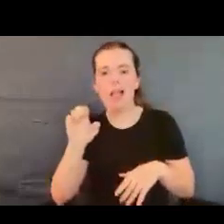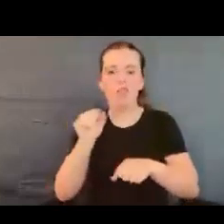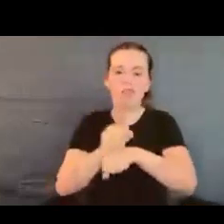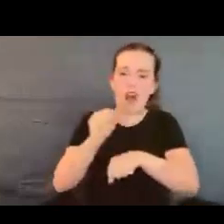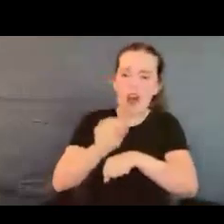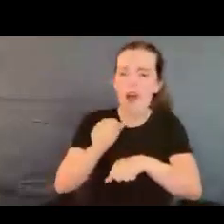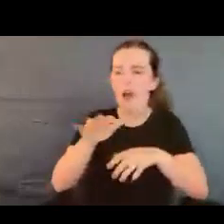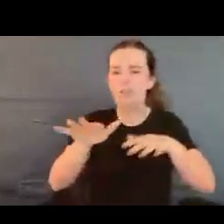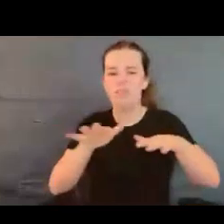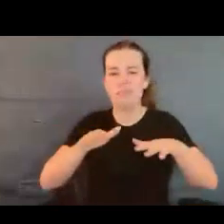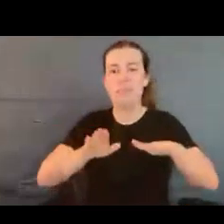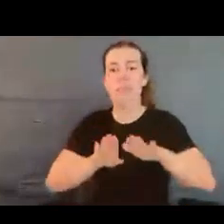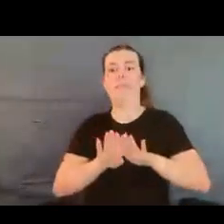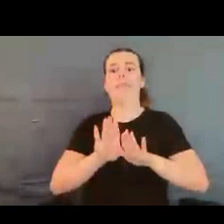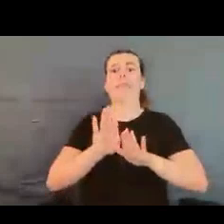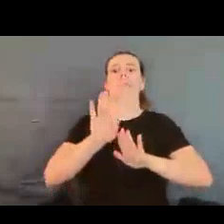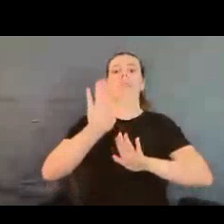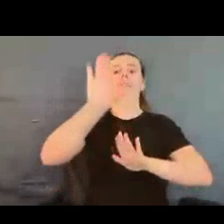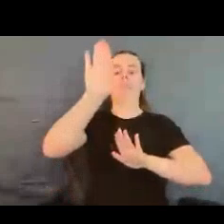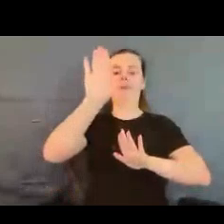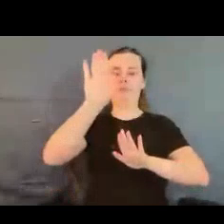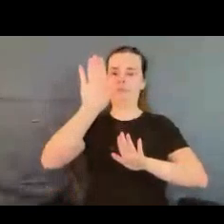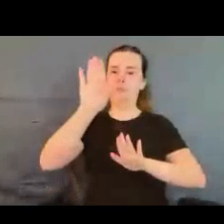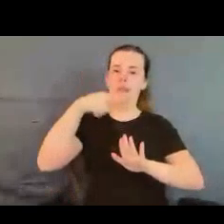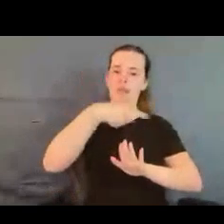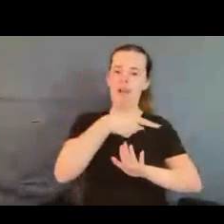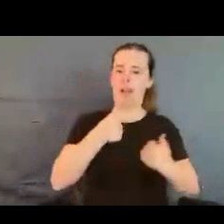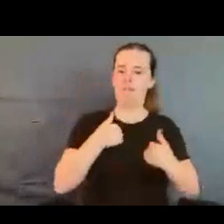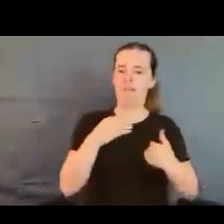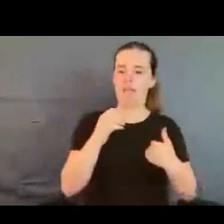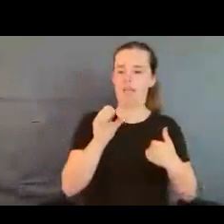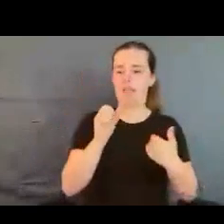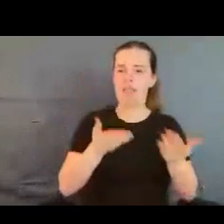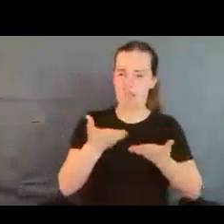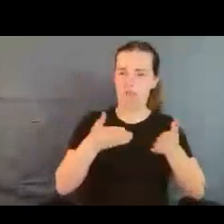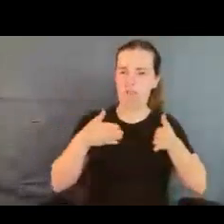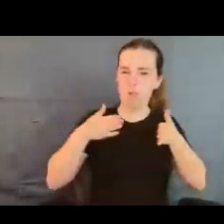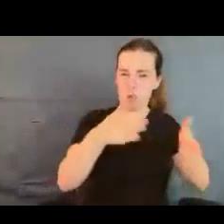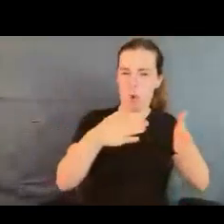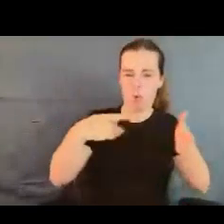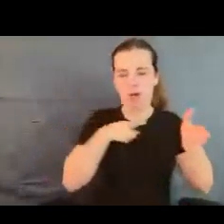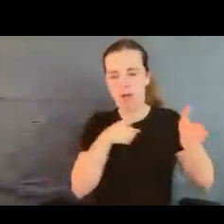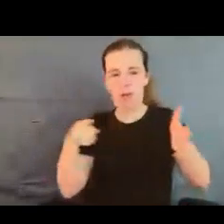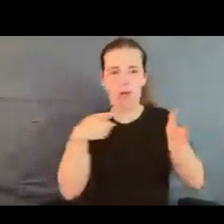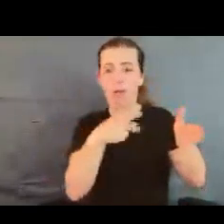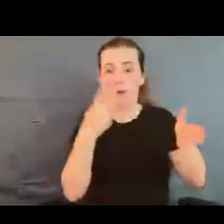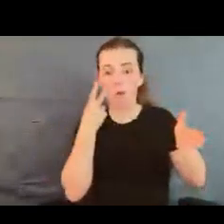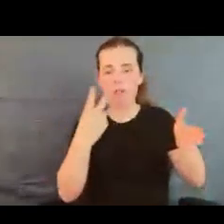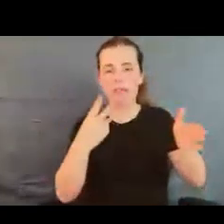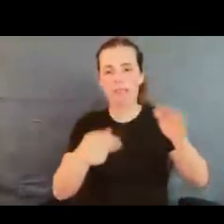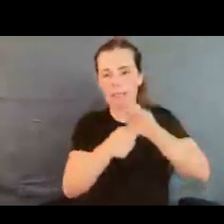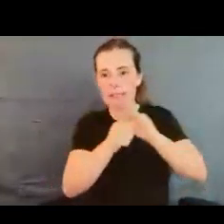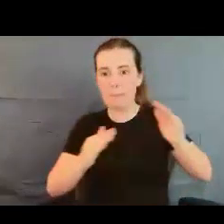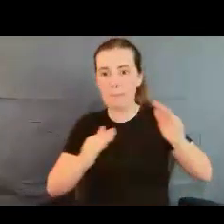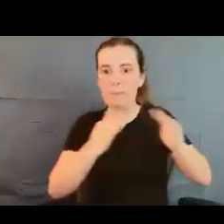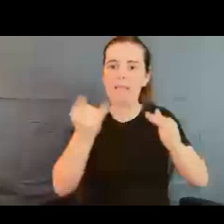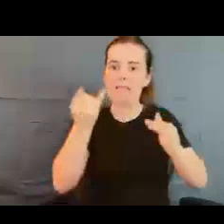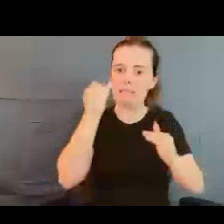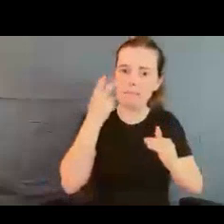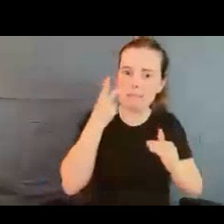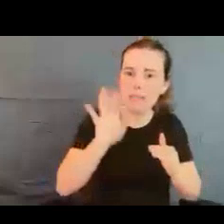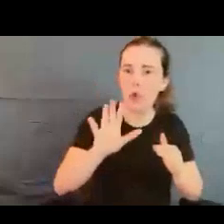top. And then you take this service road all the way up to Hidden Peak. And that's when you'll probably see your crew. It's a big aid station. There's tons of